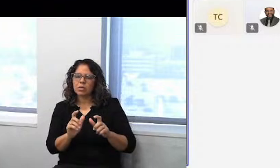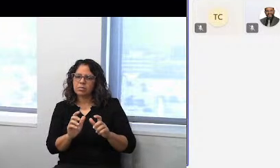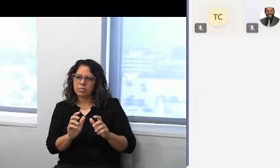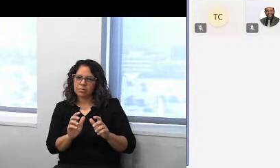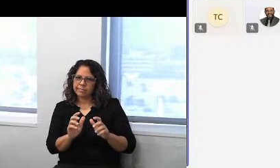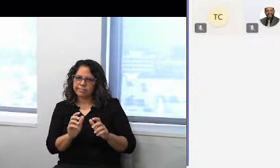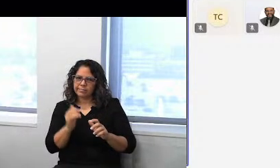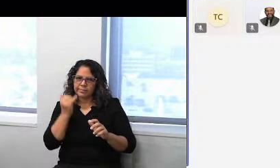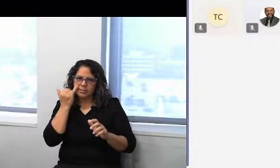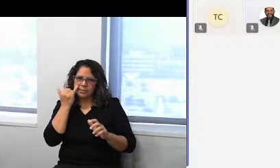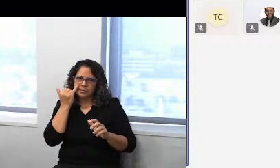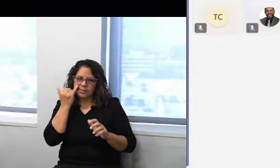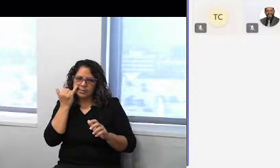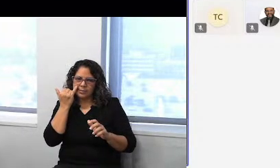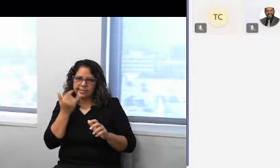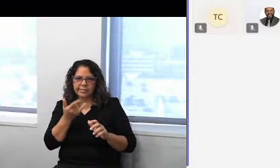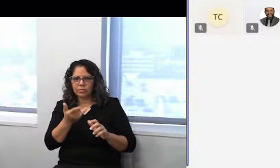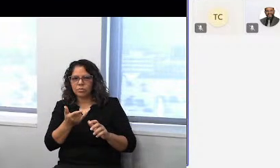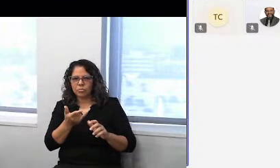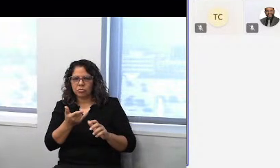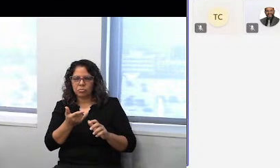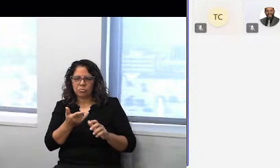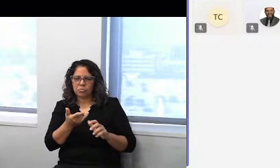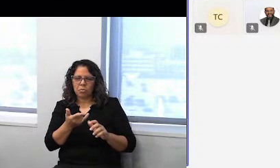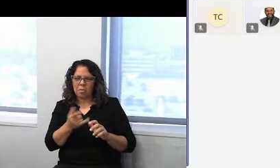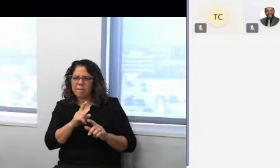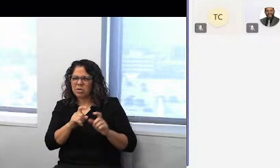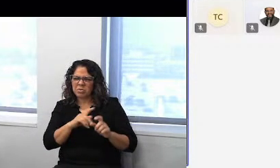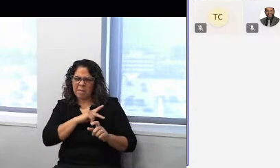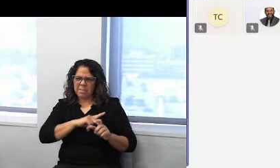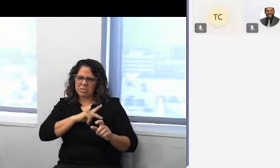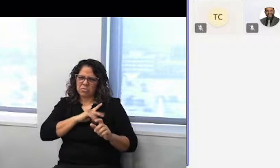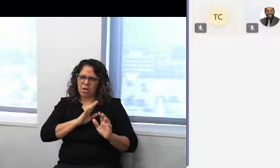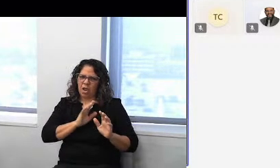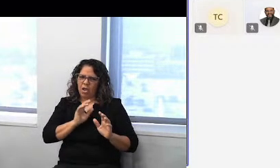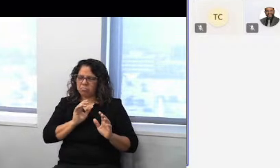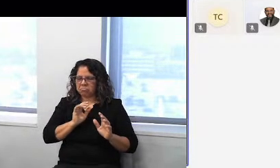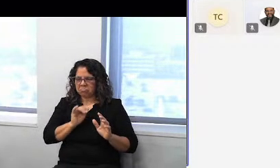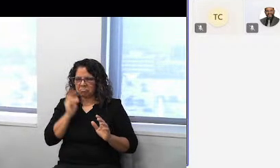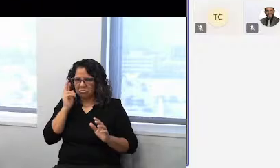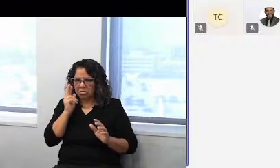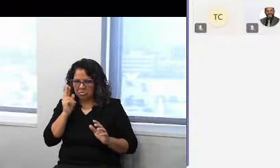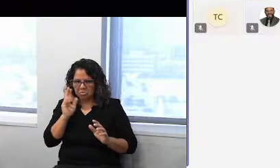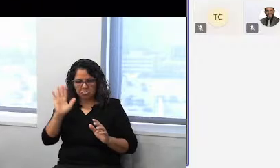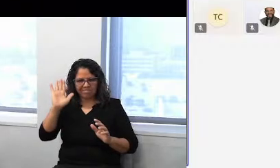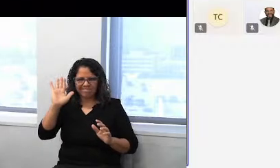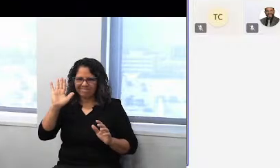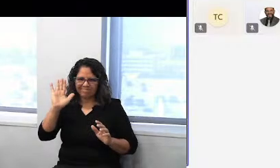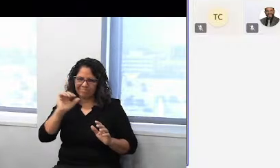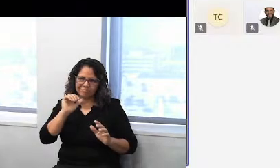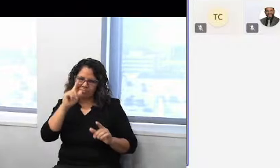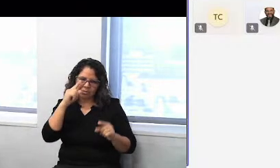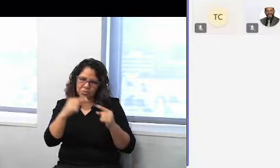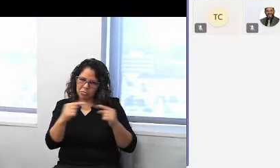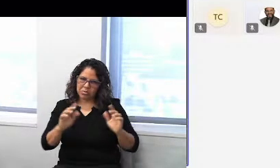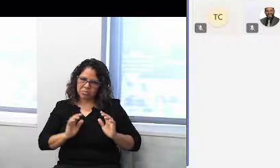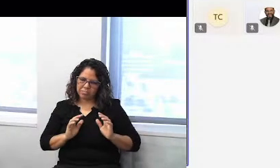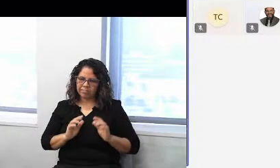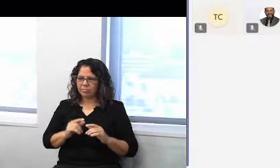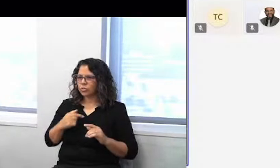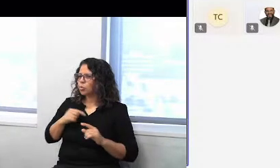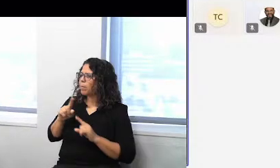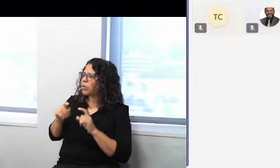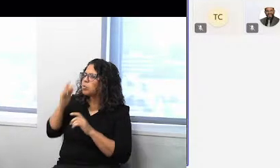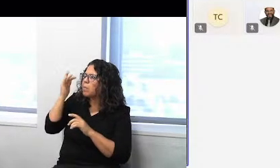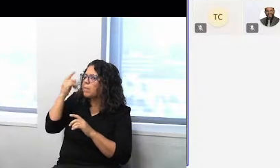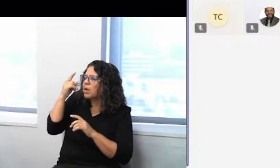objection. Well, the reason I'm trying to ask him his personal experience is to save time and figure out whether this line of questions is making any sense to ask of this witness.